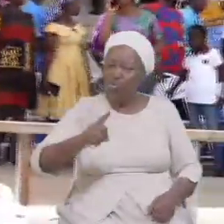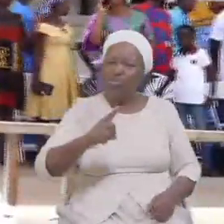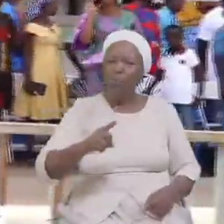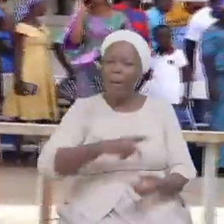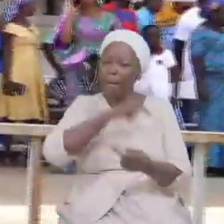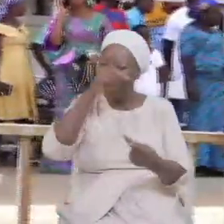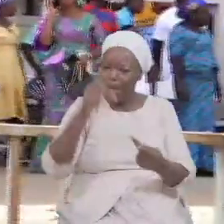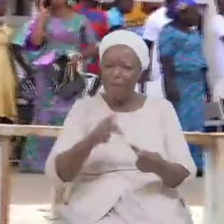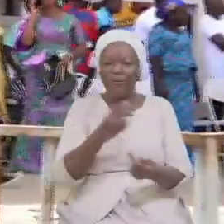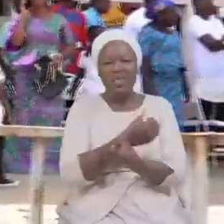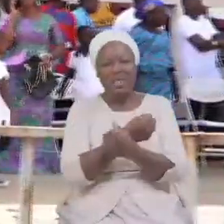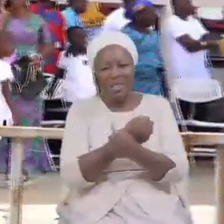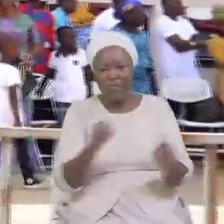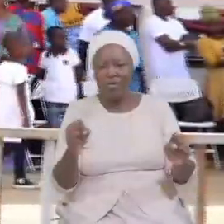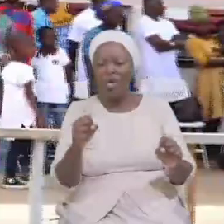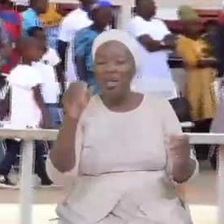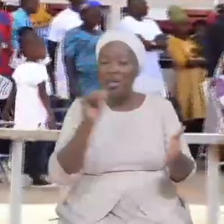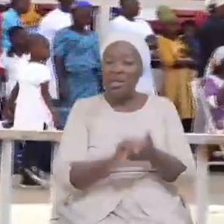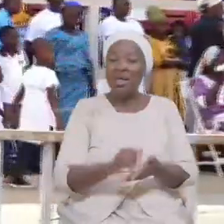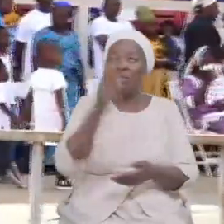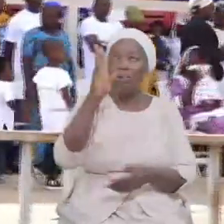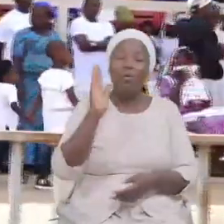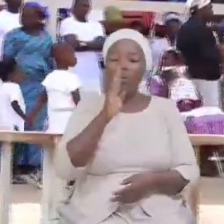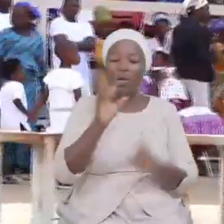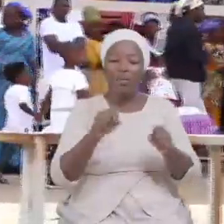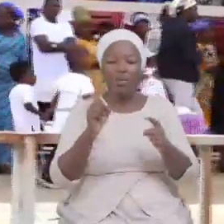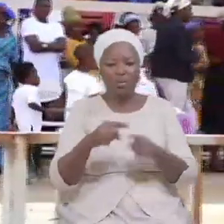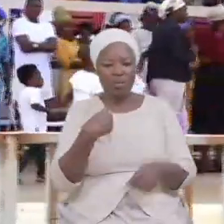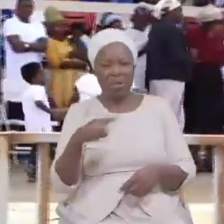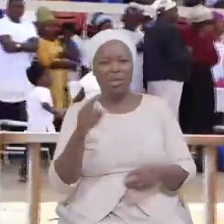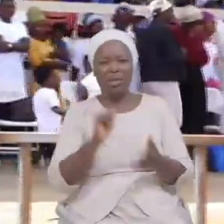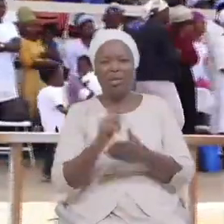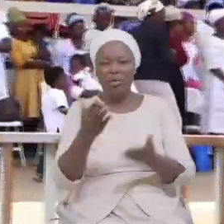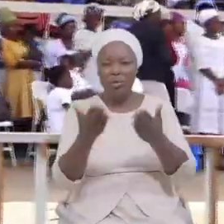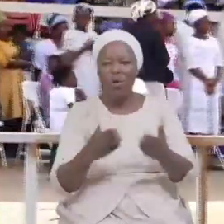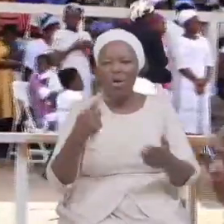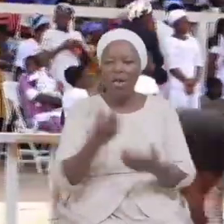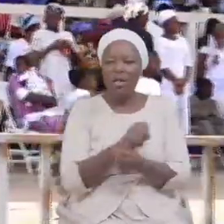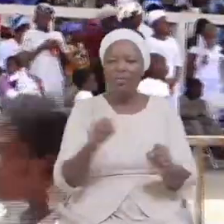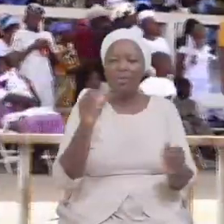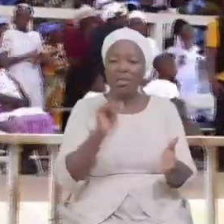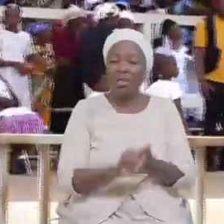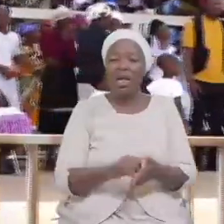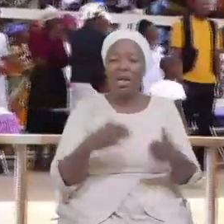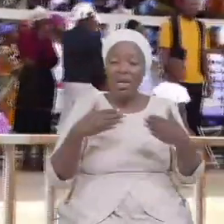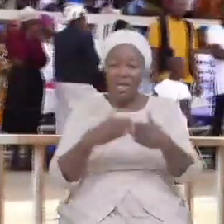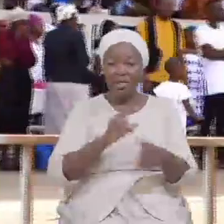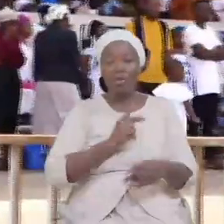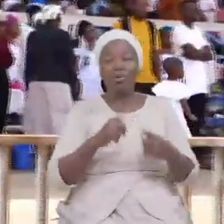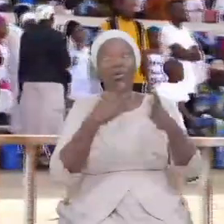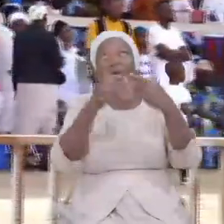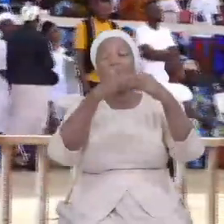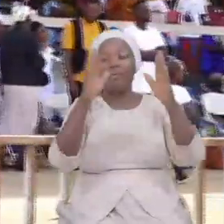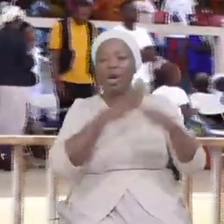that God will be able to tell you want the salvation that leads us, takes us to heaven, and